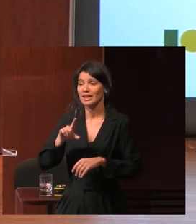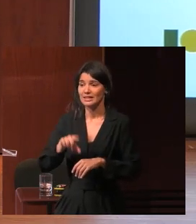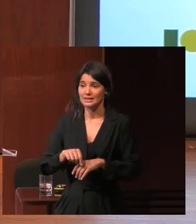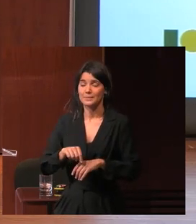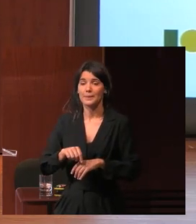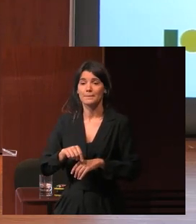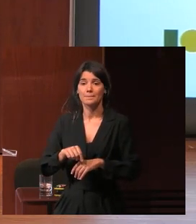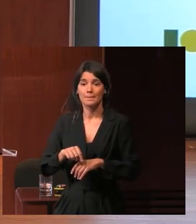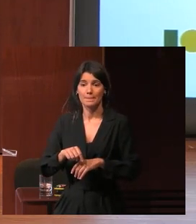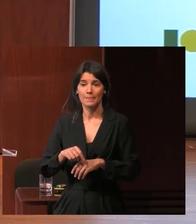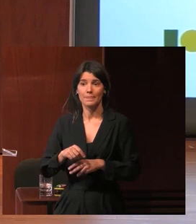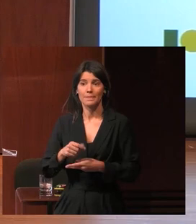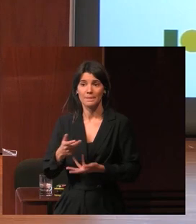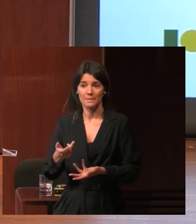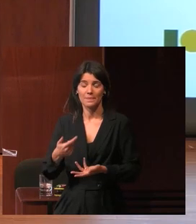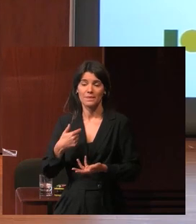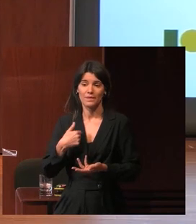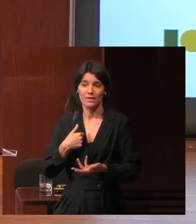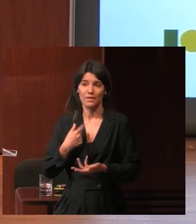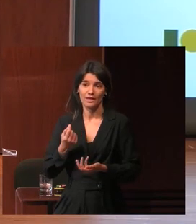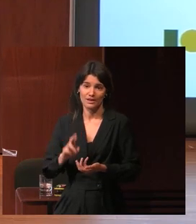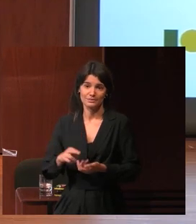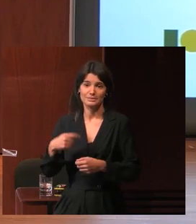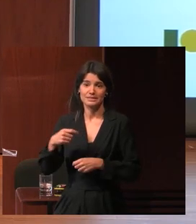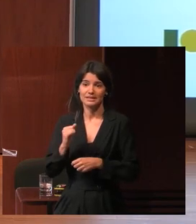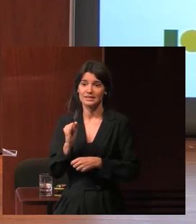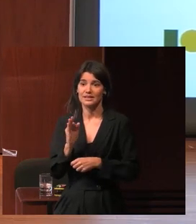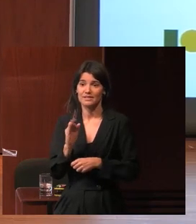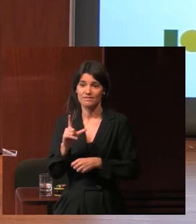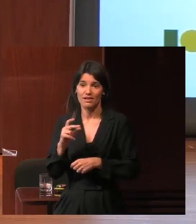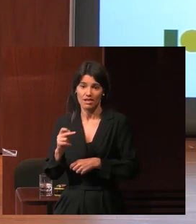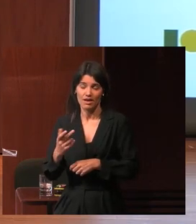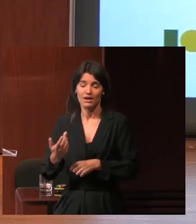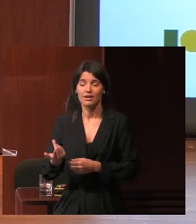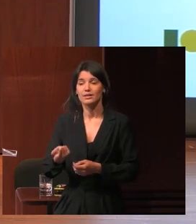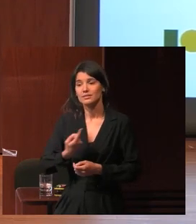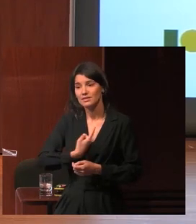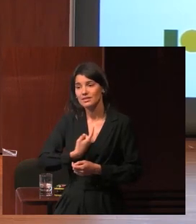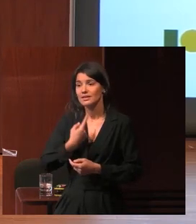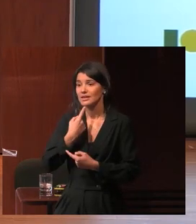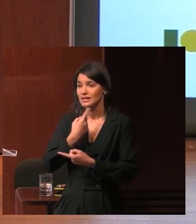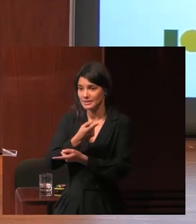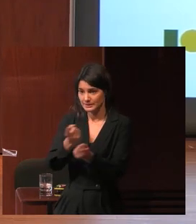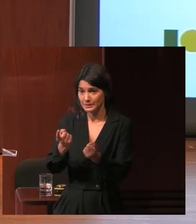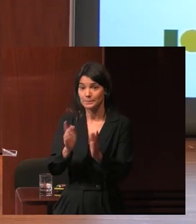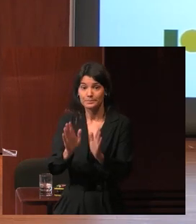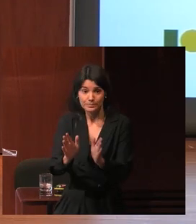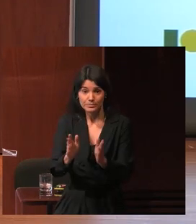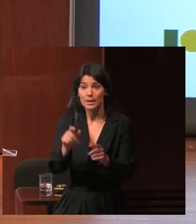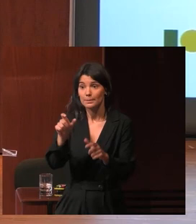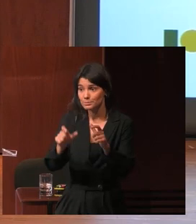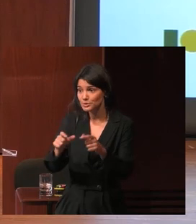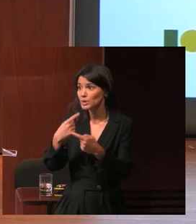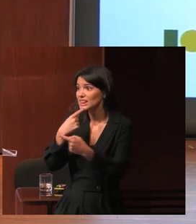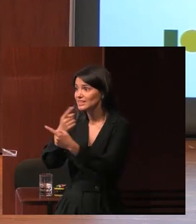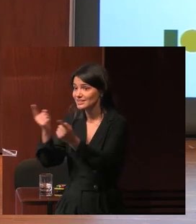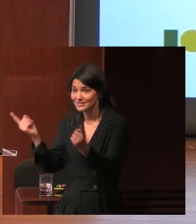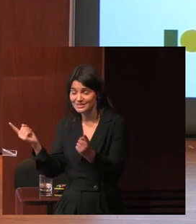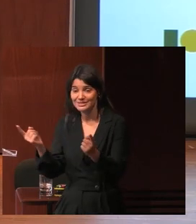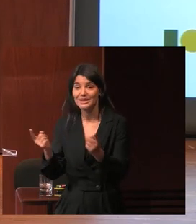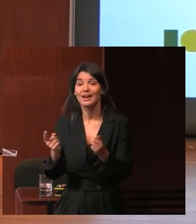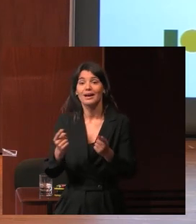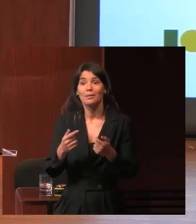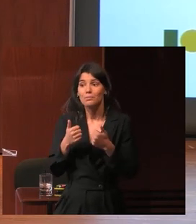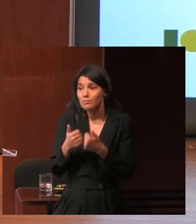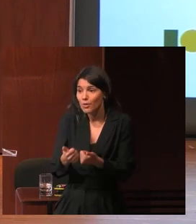Institutions, I always say, get out and tell people how good you are, the impact that you are giving